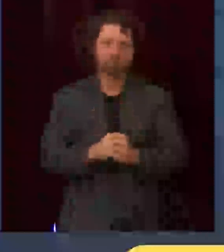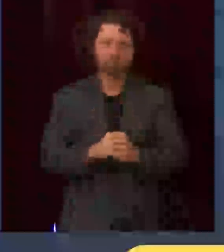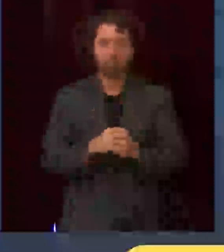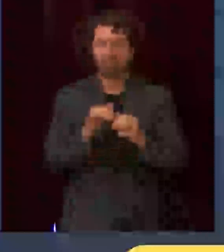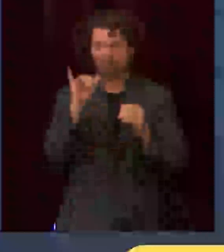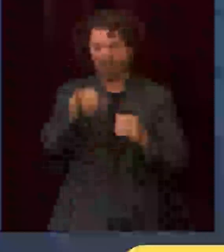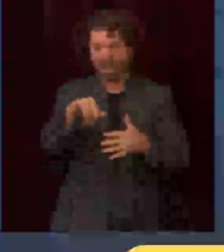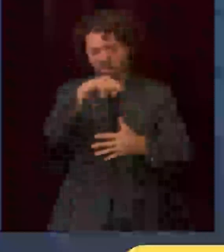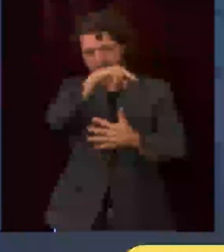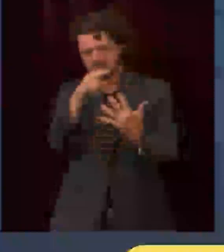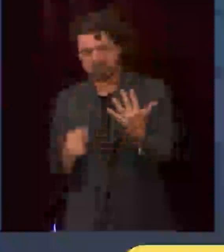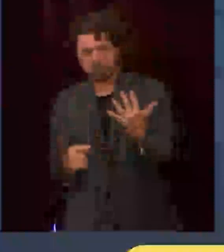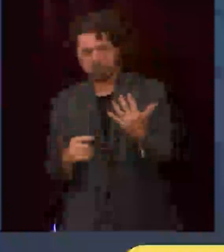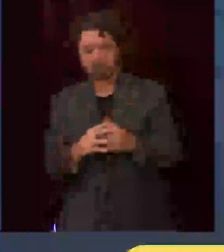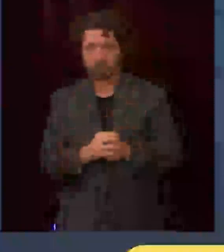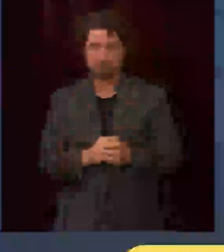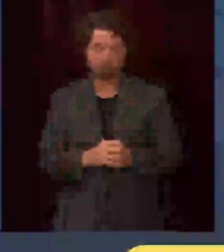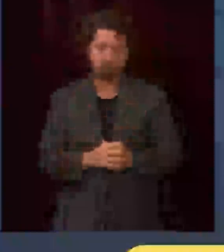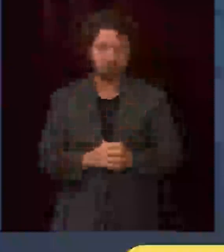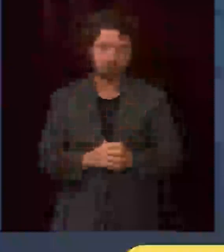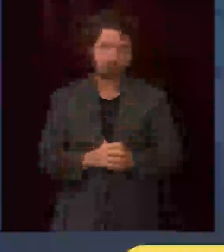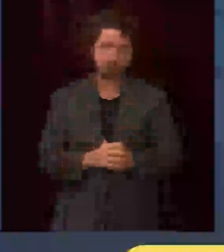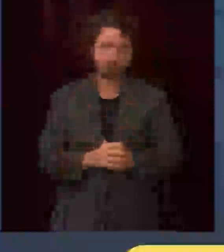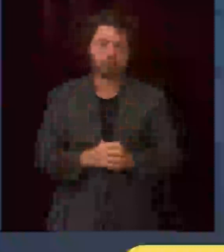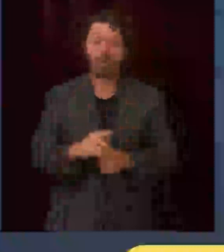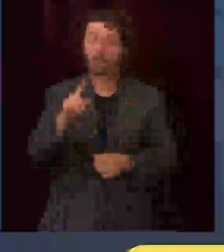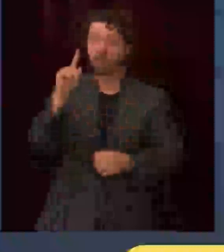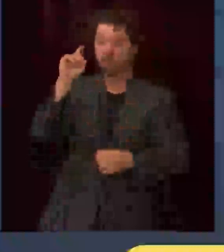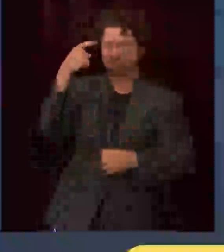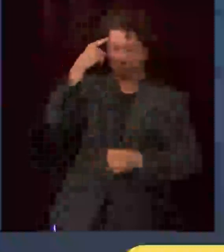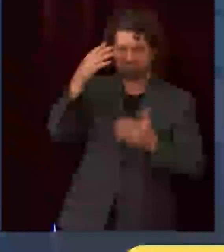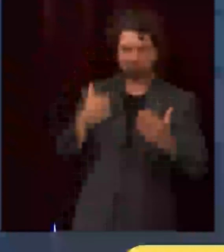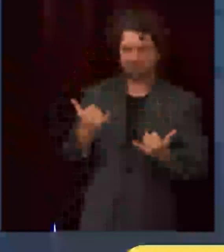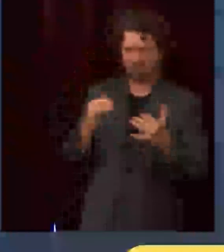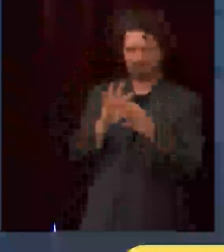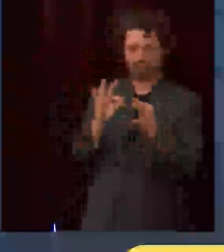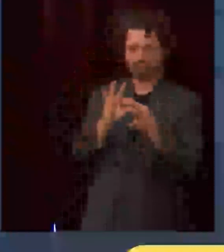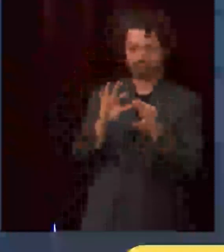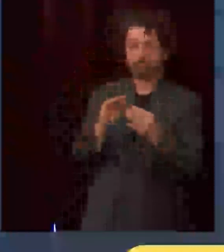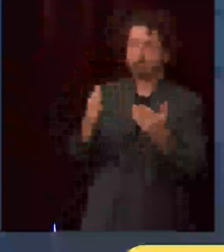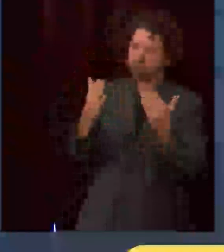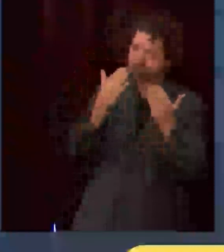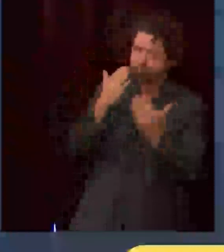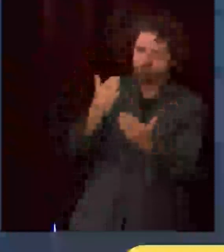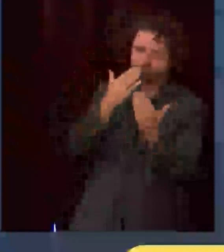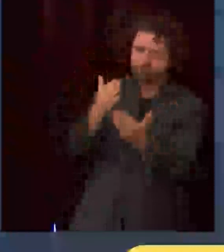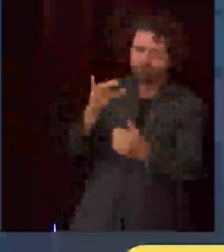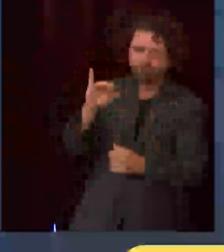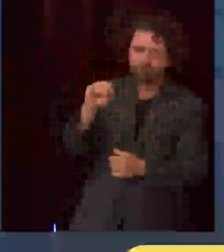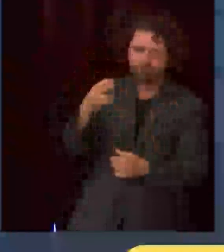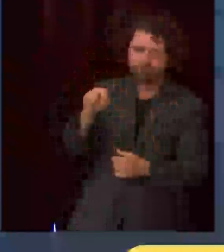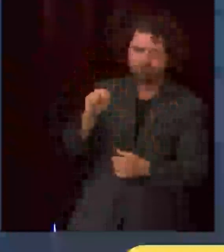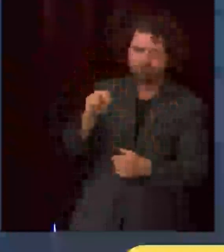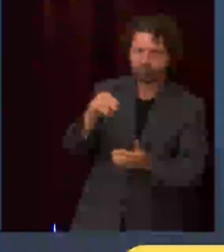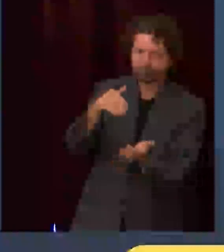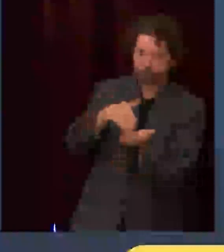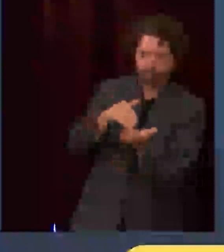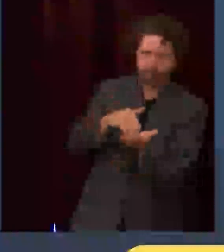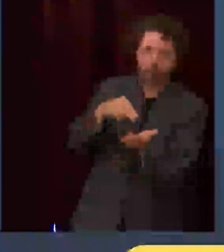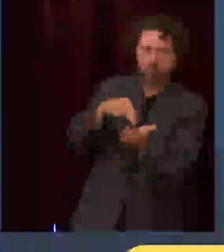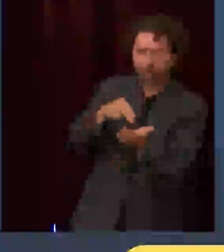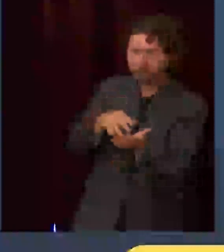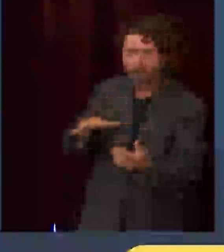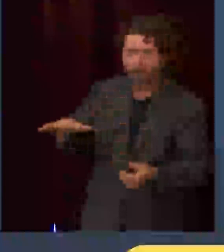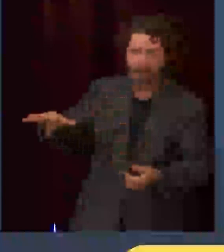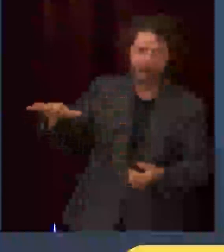appreciate it. And thank you for your colleagues in healthcare. They've been heroes. What they've been able to do going into the field of fire has really been